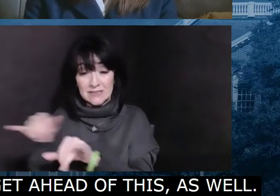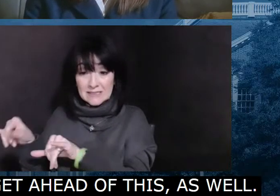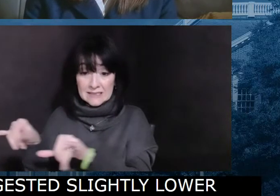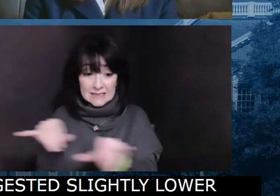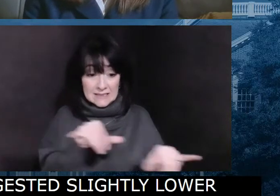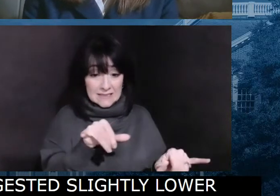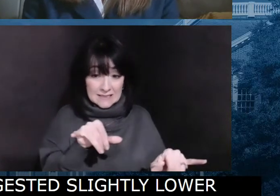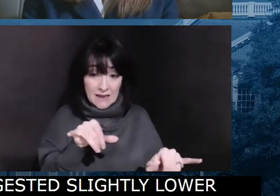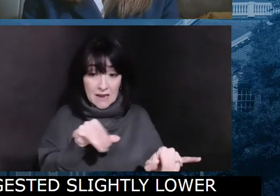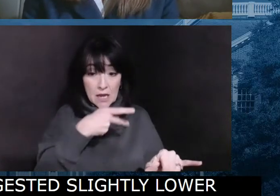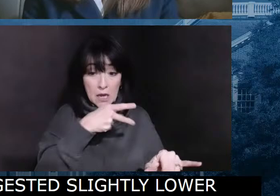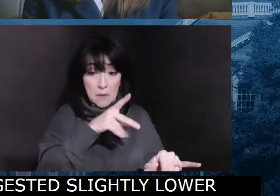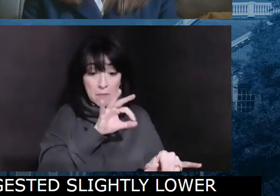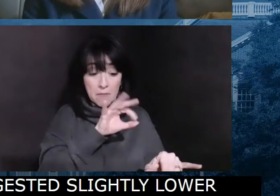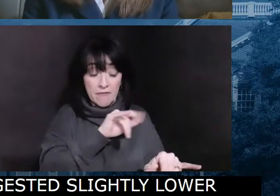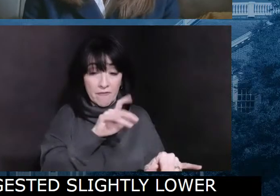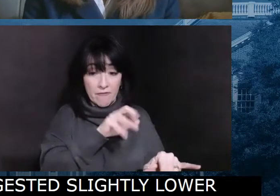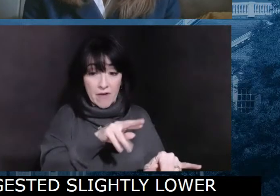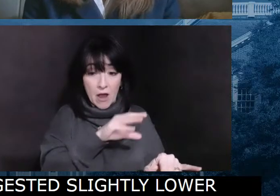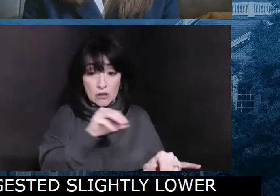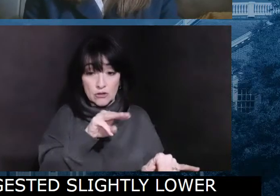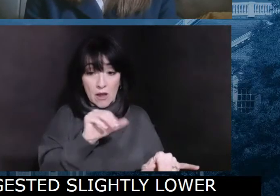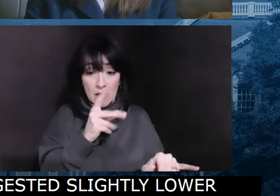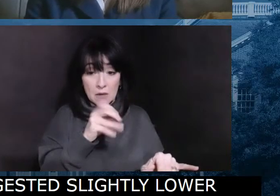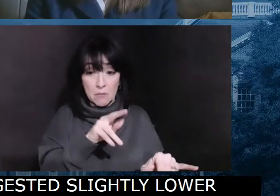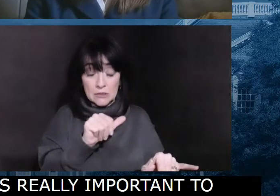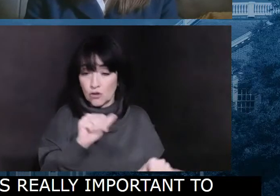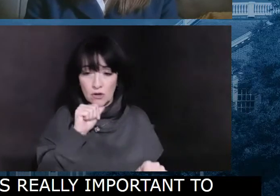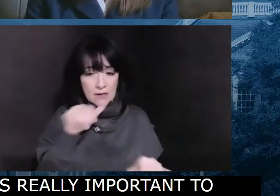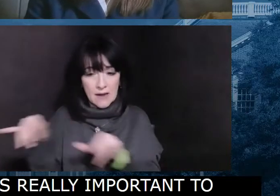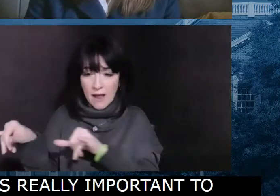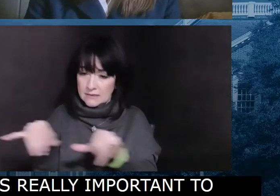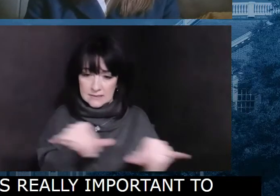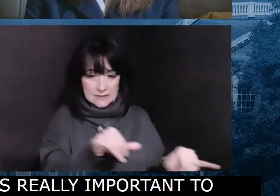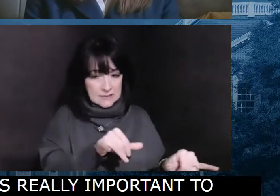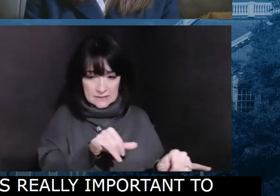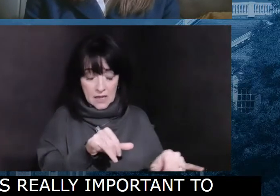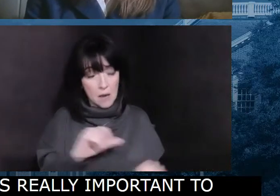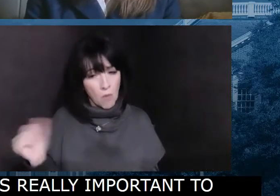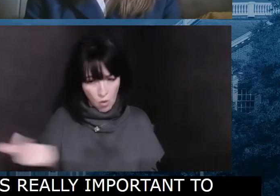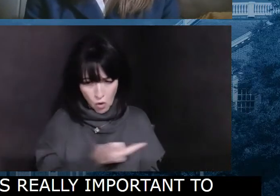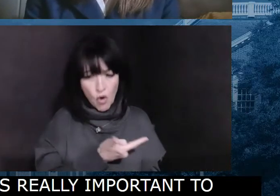vaccines are very effective in